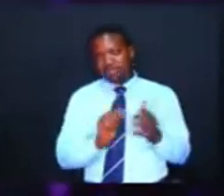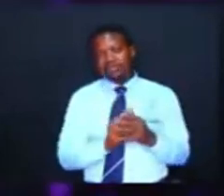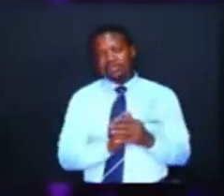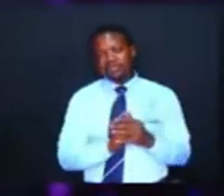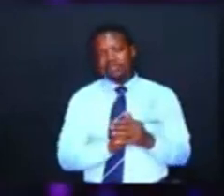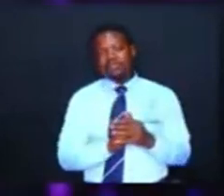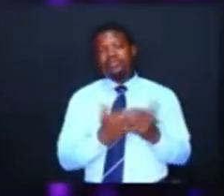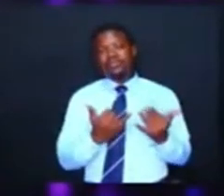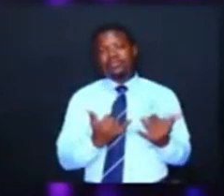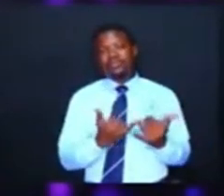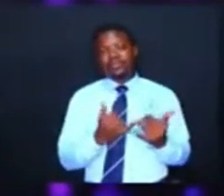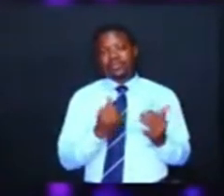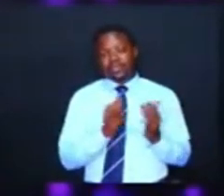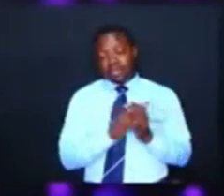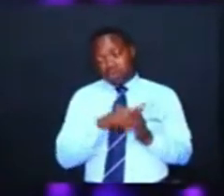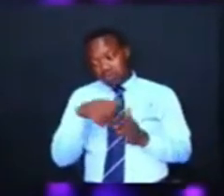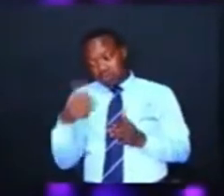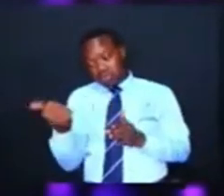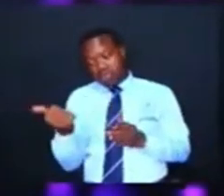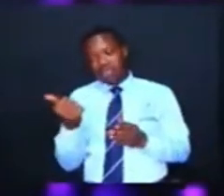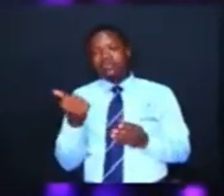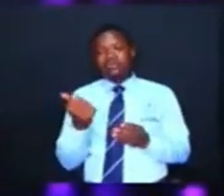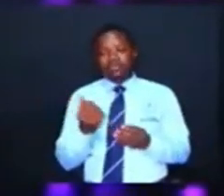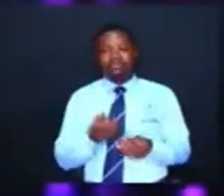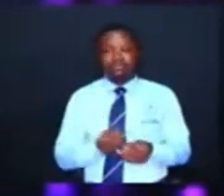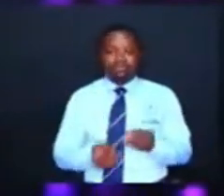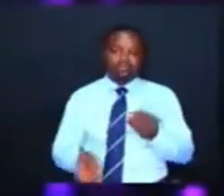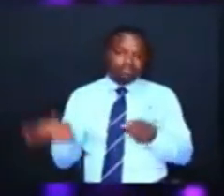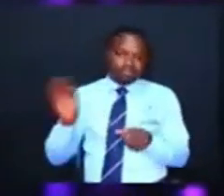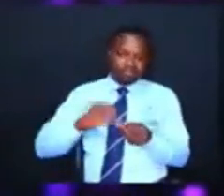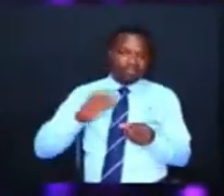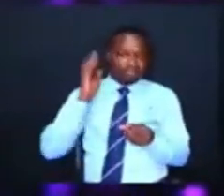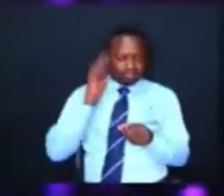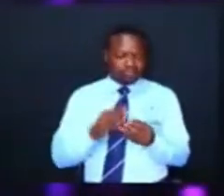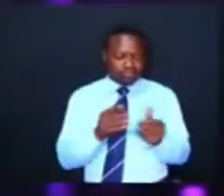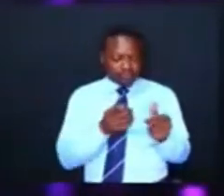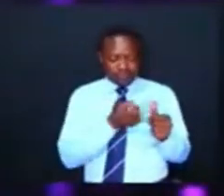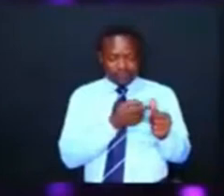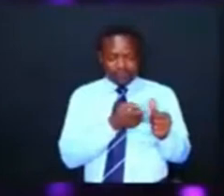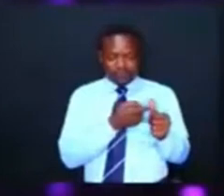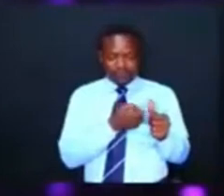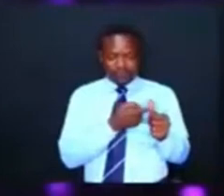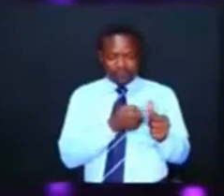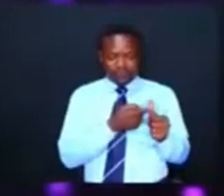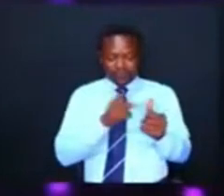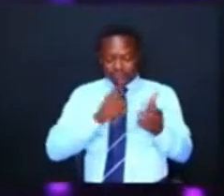I'll supply the other one. Number 1, verse 24.